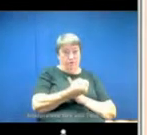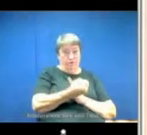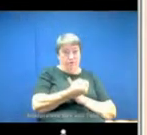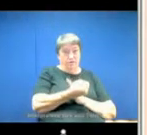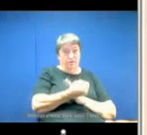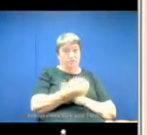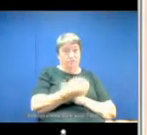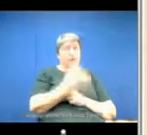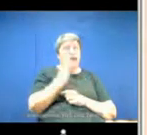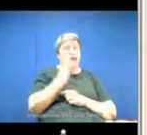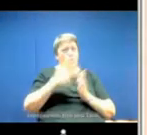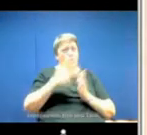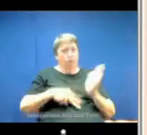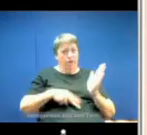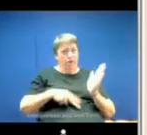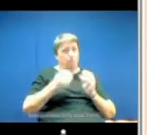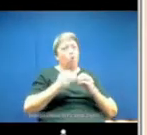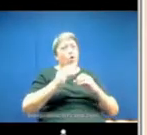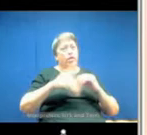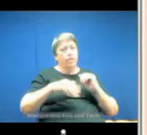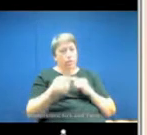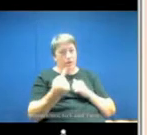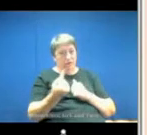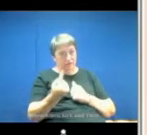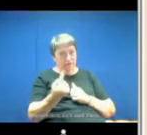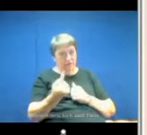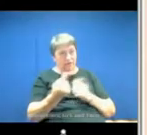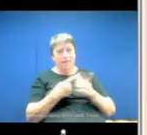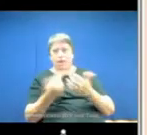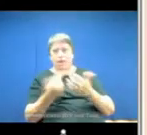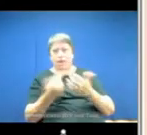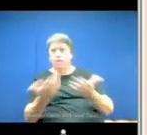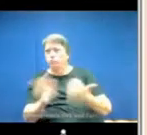more than once, and then I'd like to get your thoughts on it.